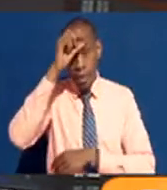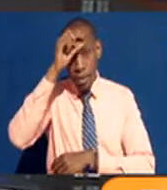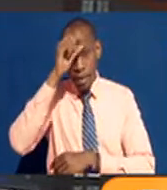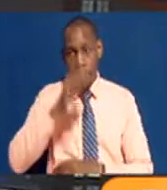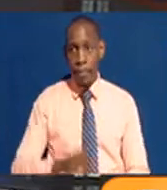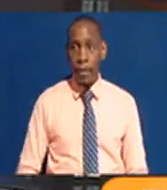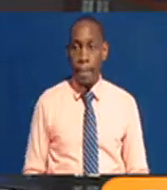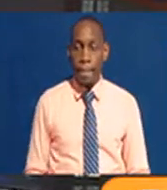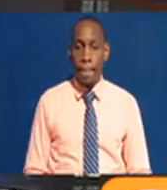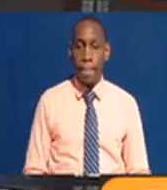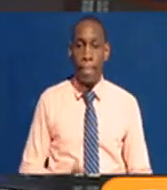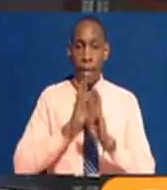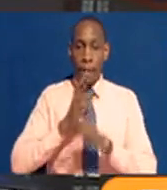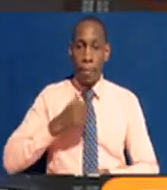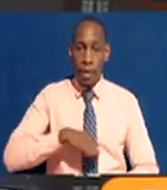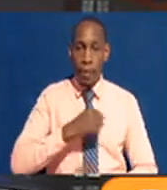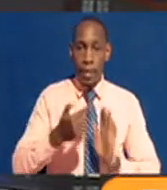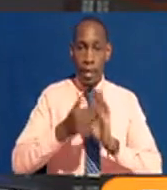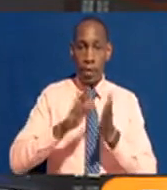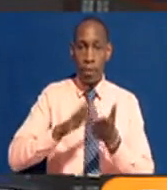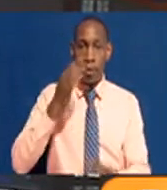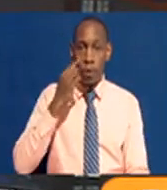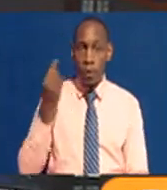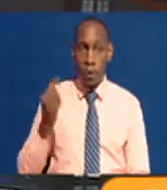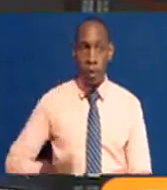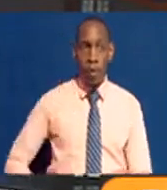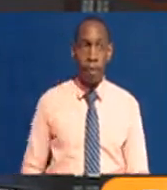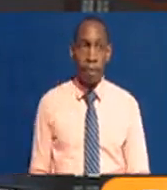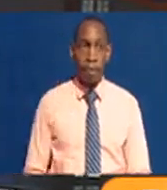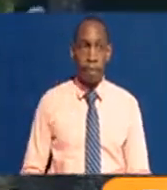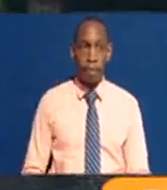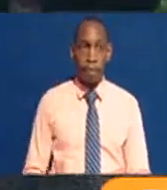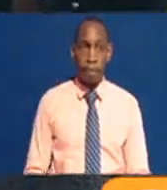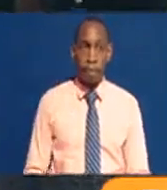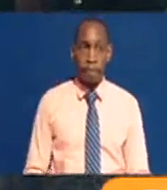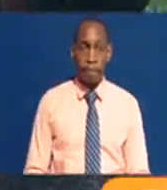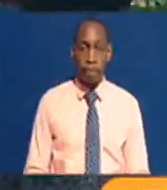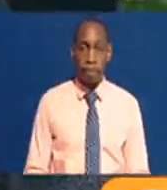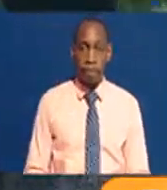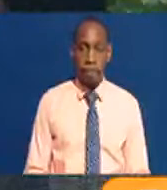check. Chemutai Goin now reports.